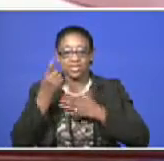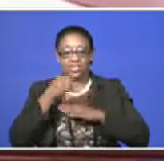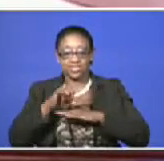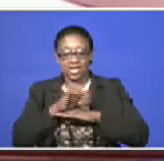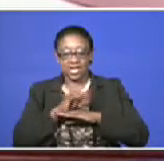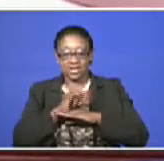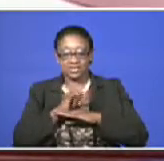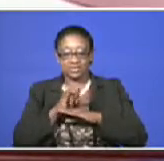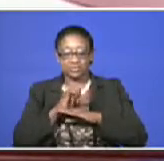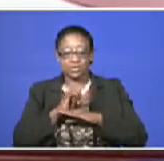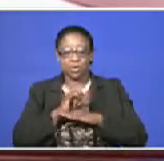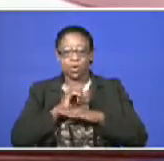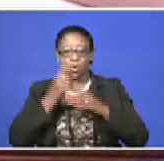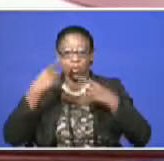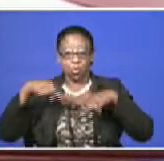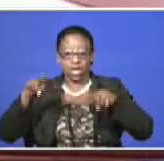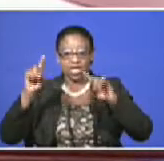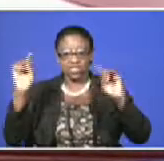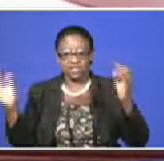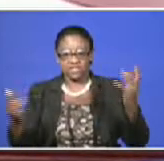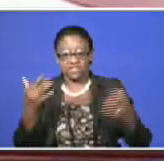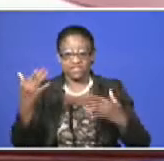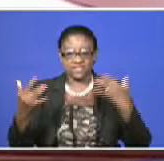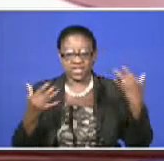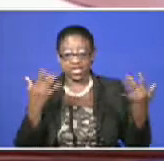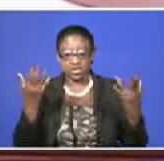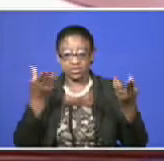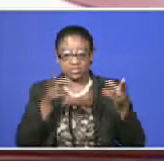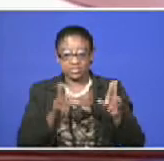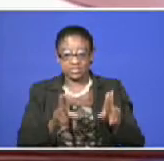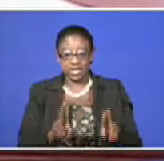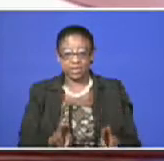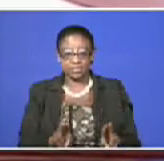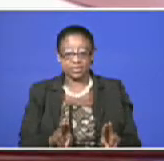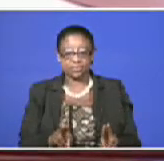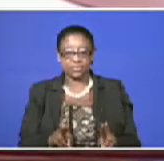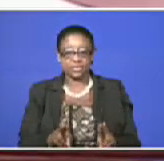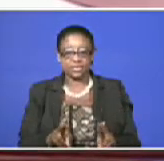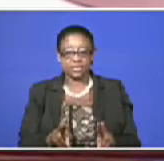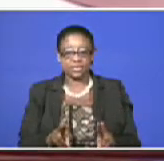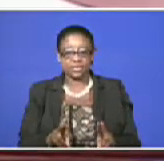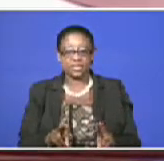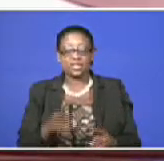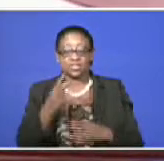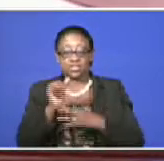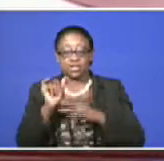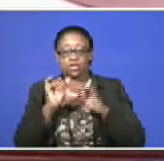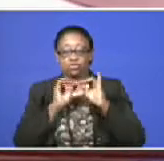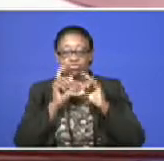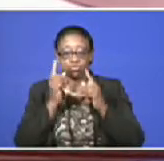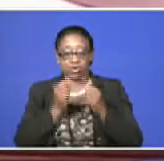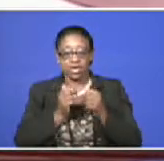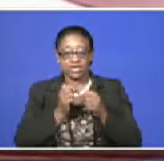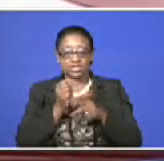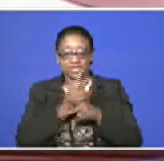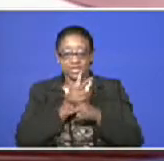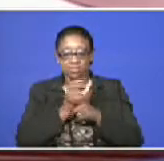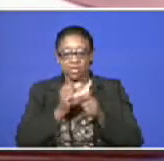fire was still ongoing, units in Station A was started to provide lighting.